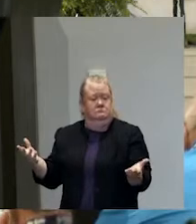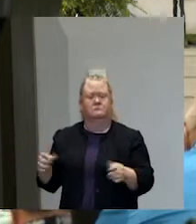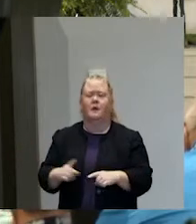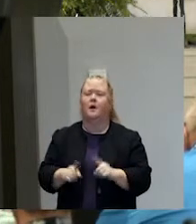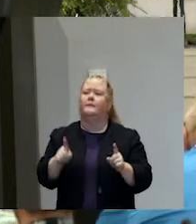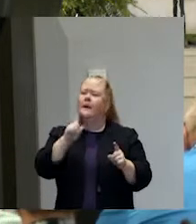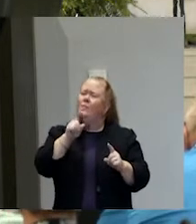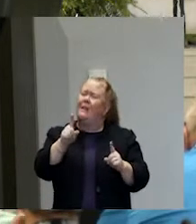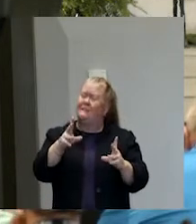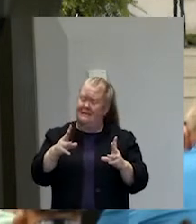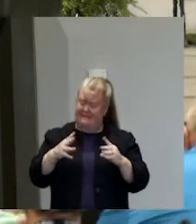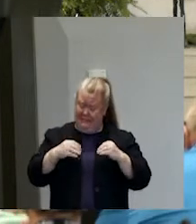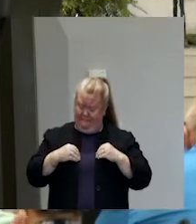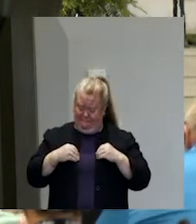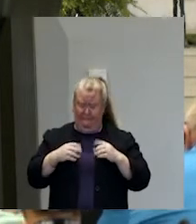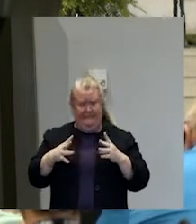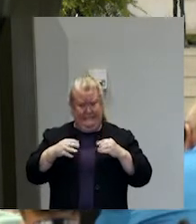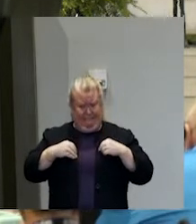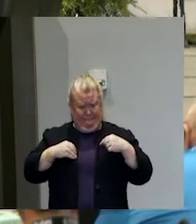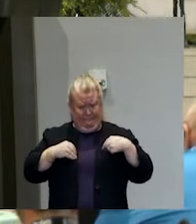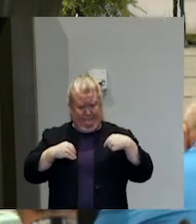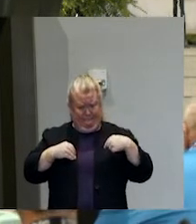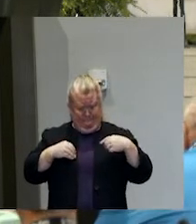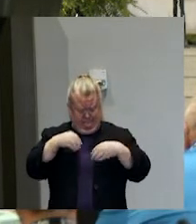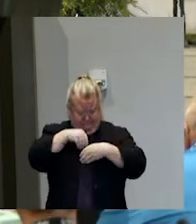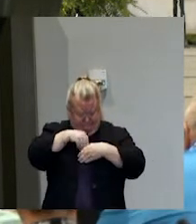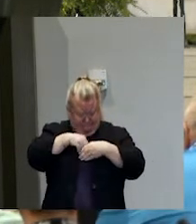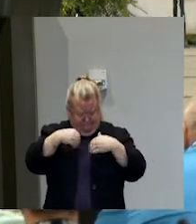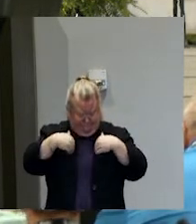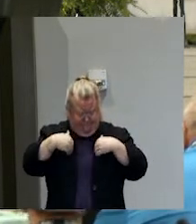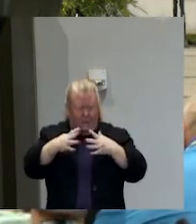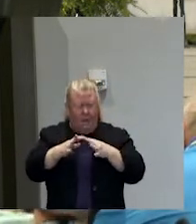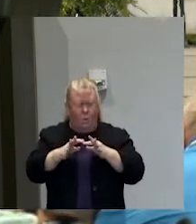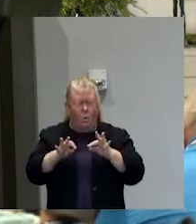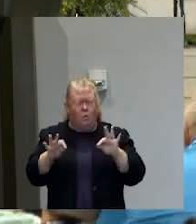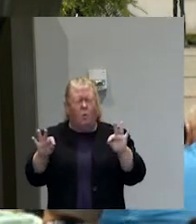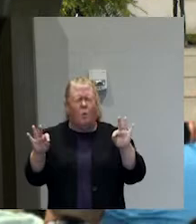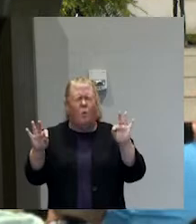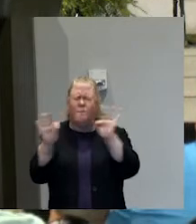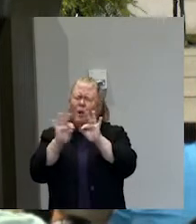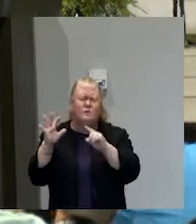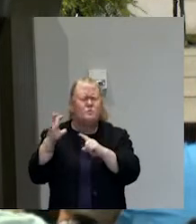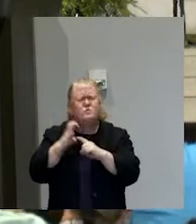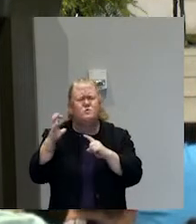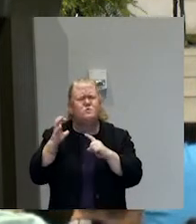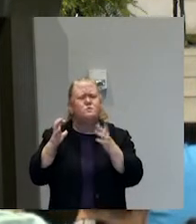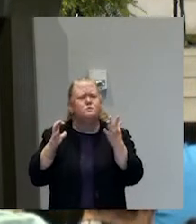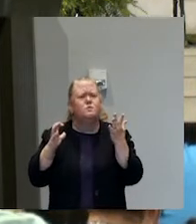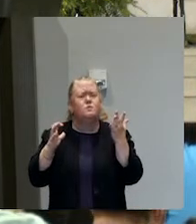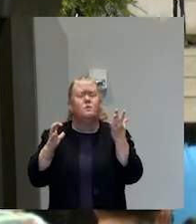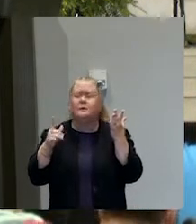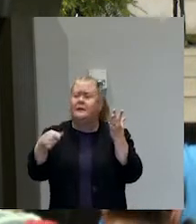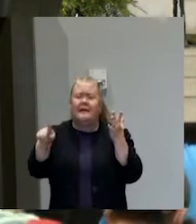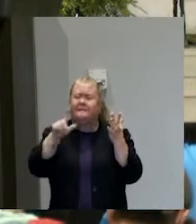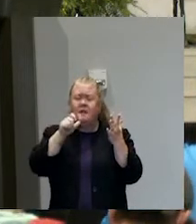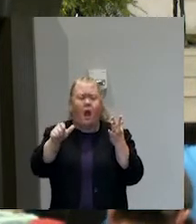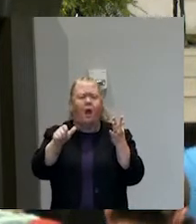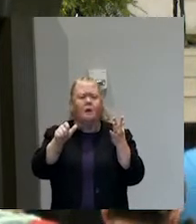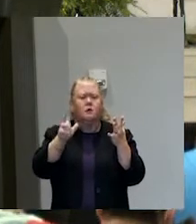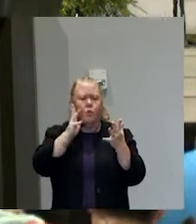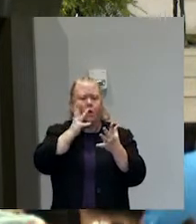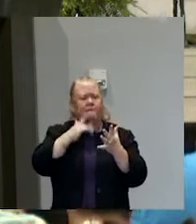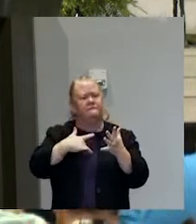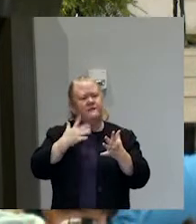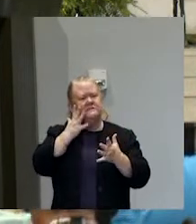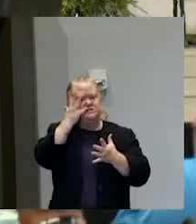being accepted is so important, because otherwise there could be such shame in